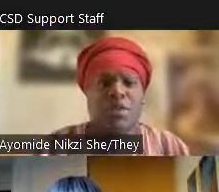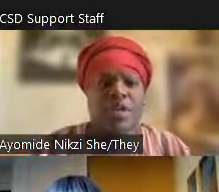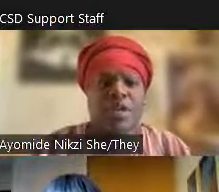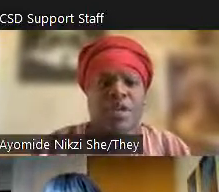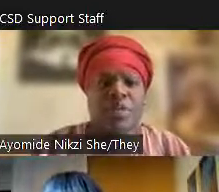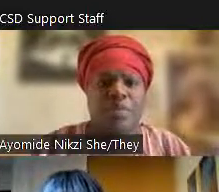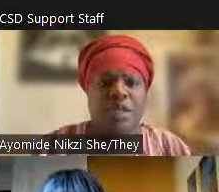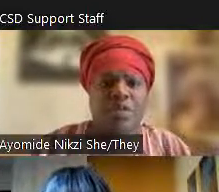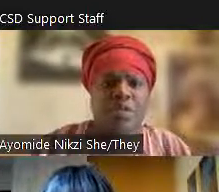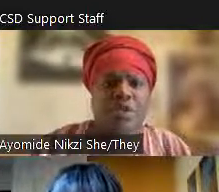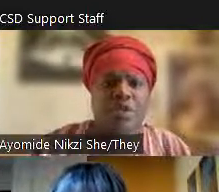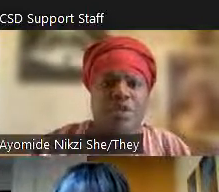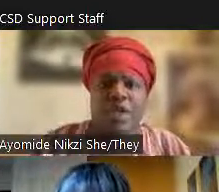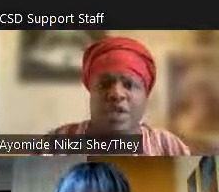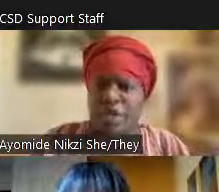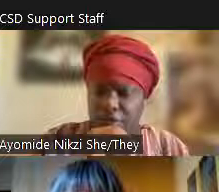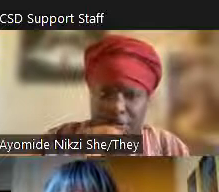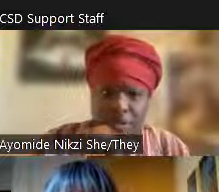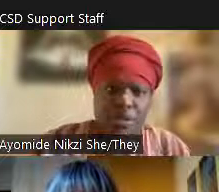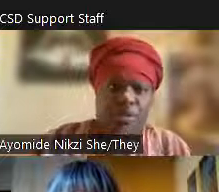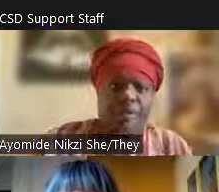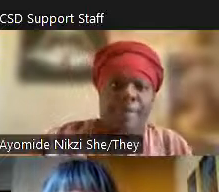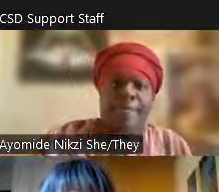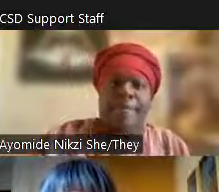Thank you, Sophia. And please remember to lower your hand.